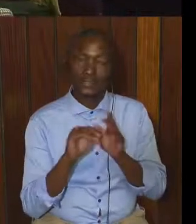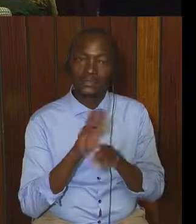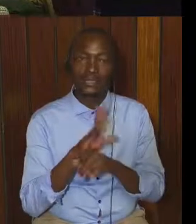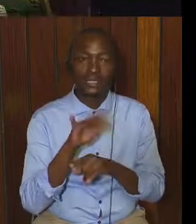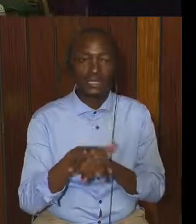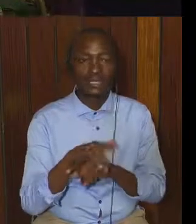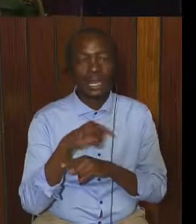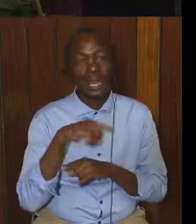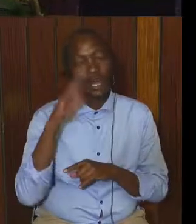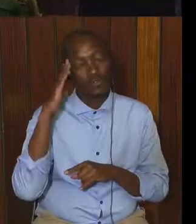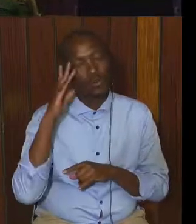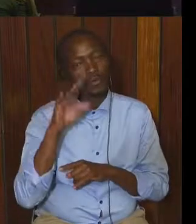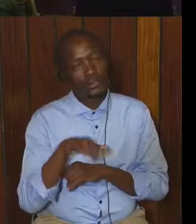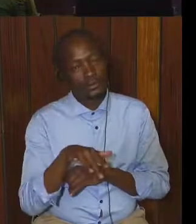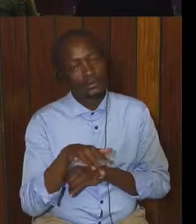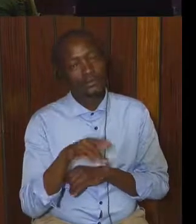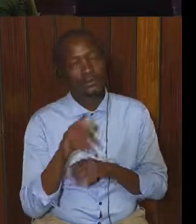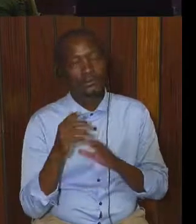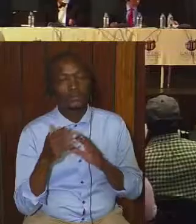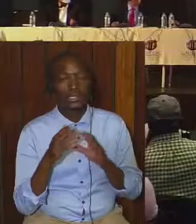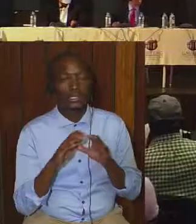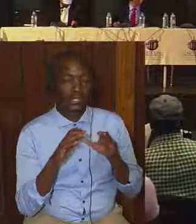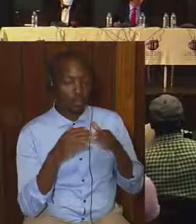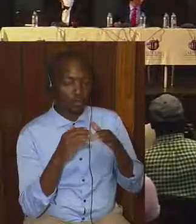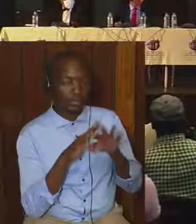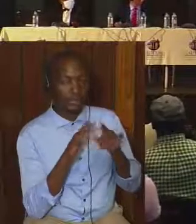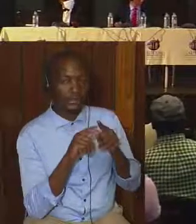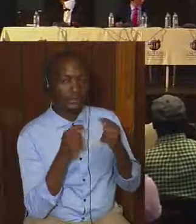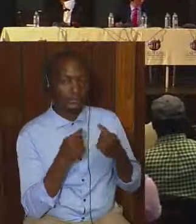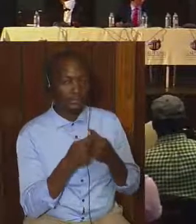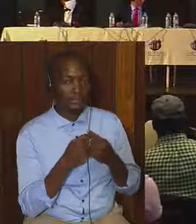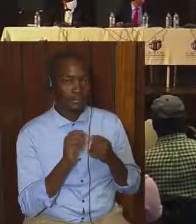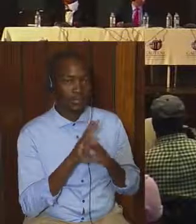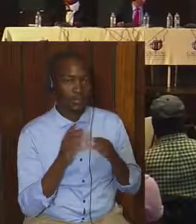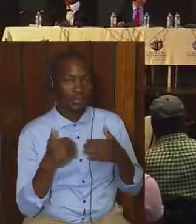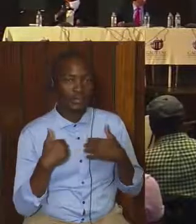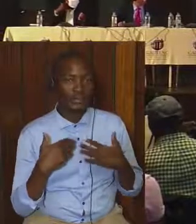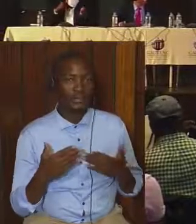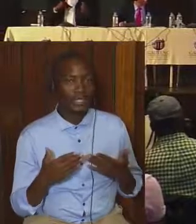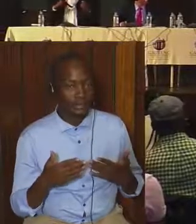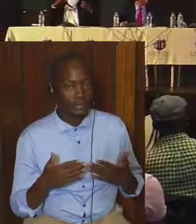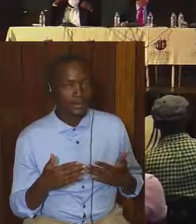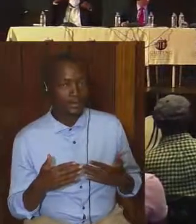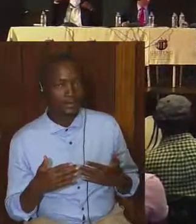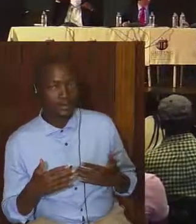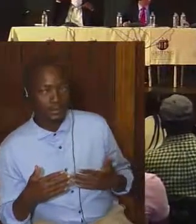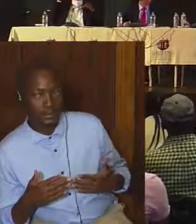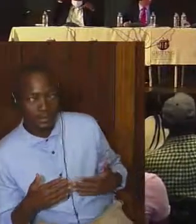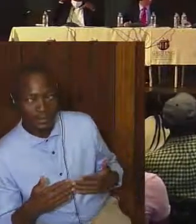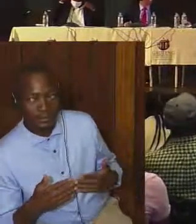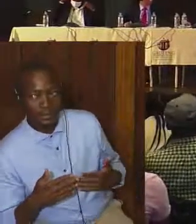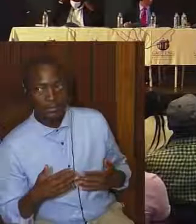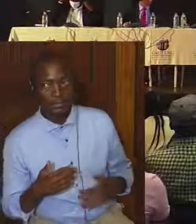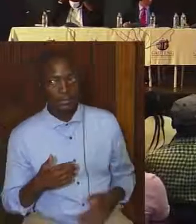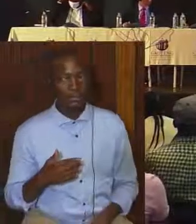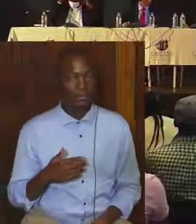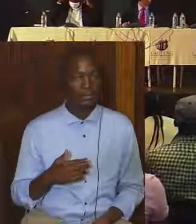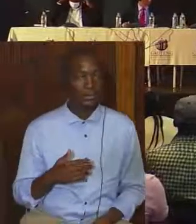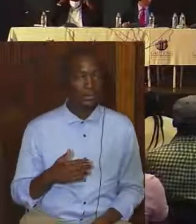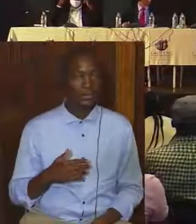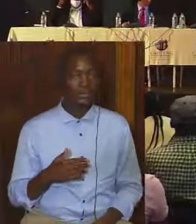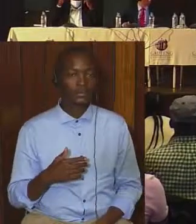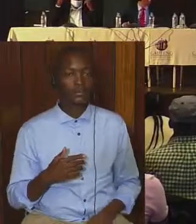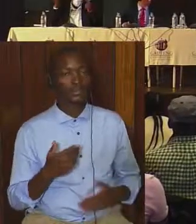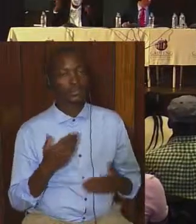know that the committee team will be starting to take row